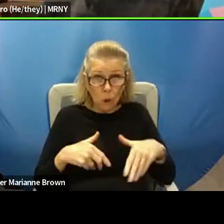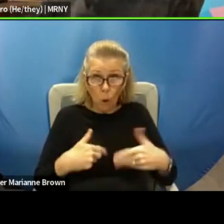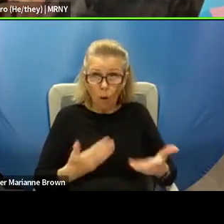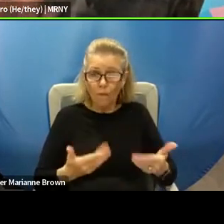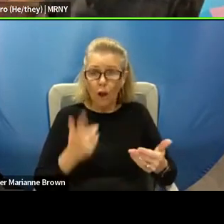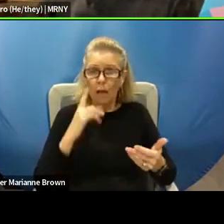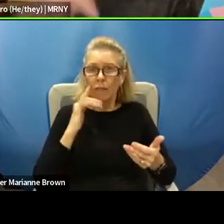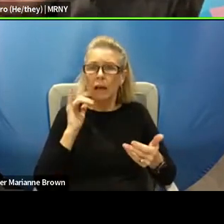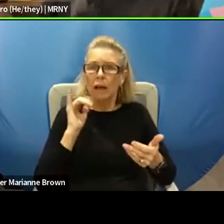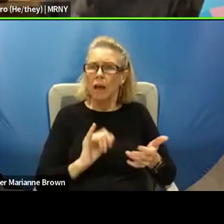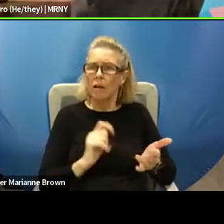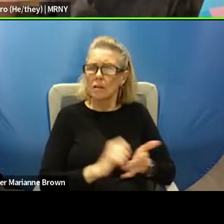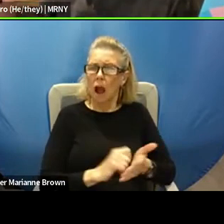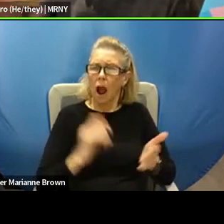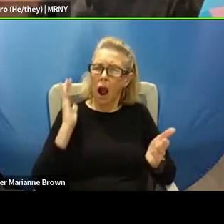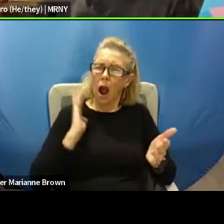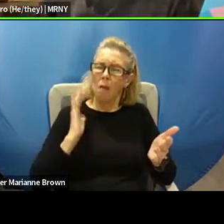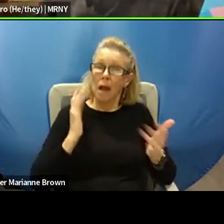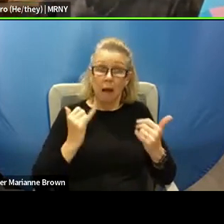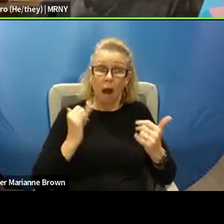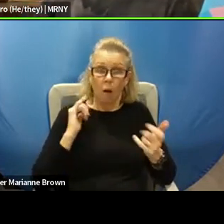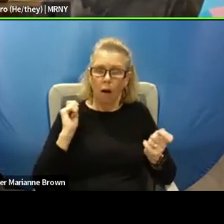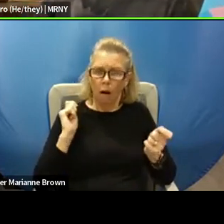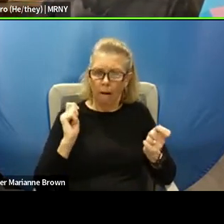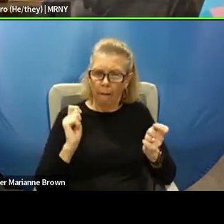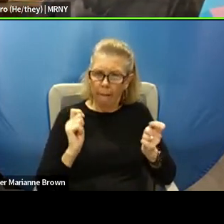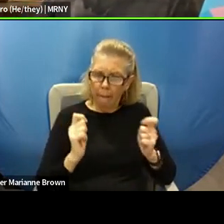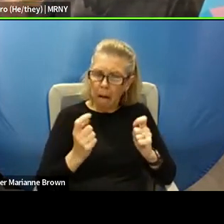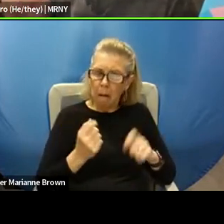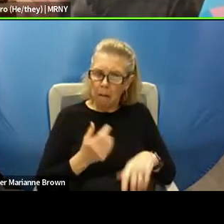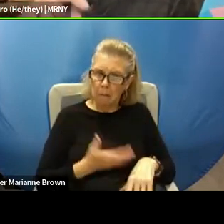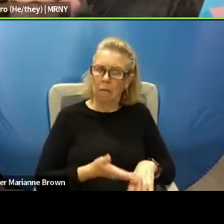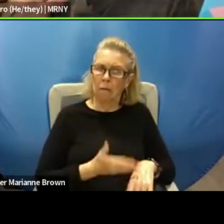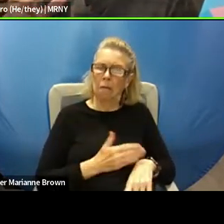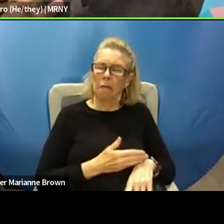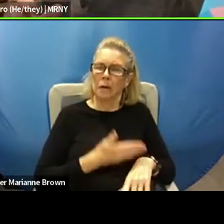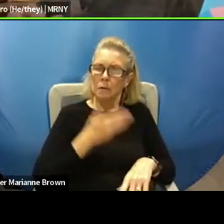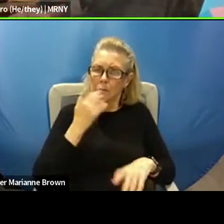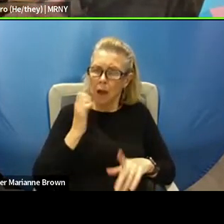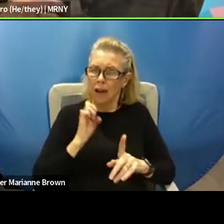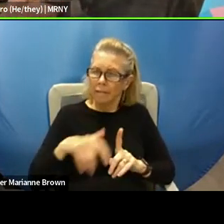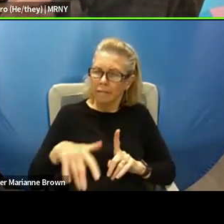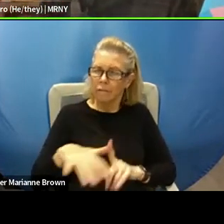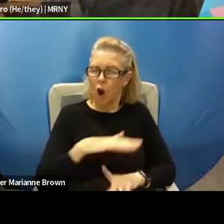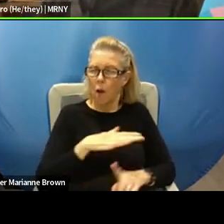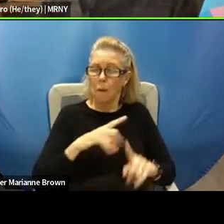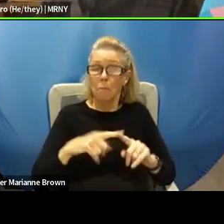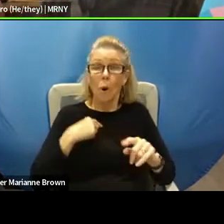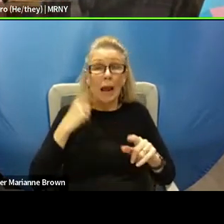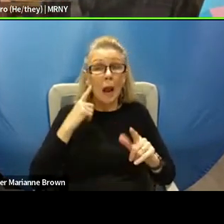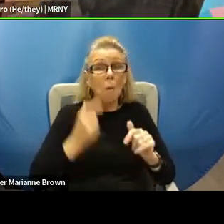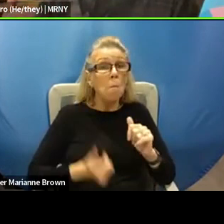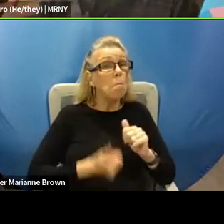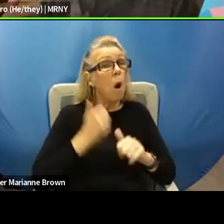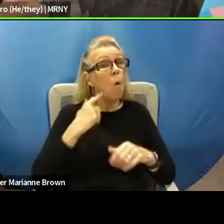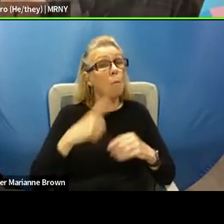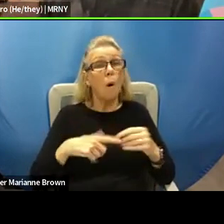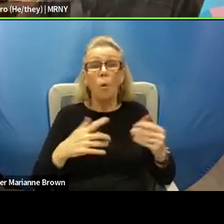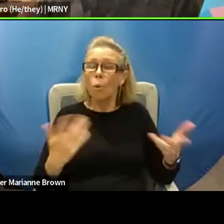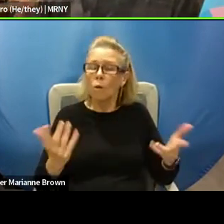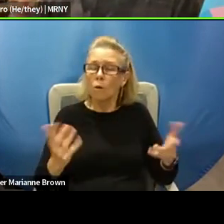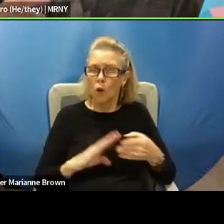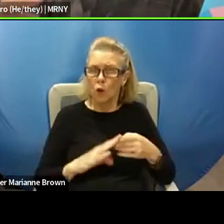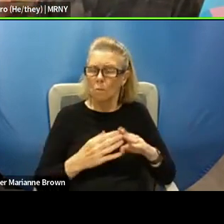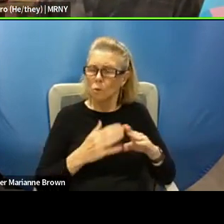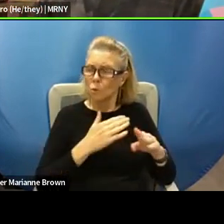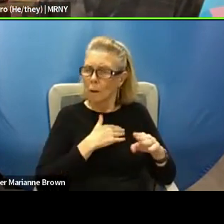like change. We have now been able to like create a better environment. But what I care the most about is community members